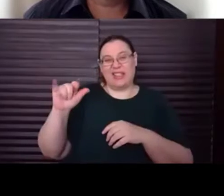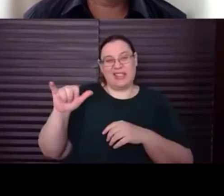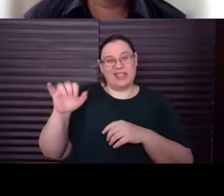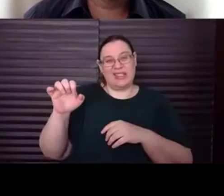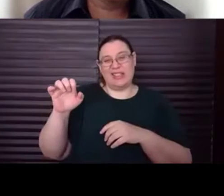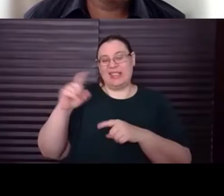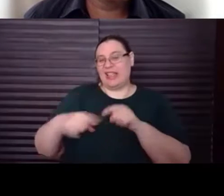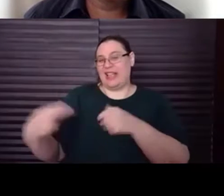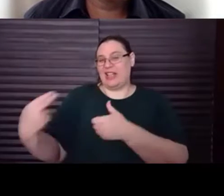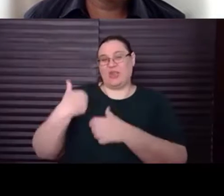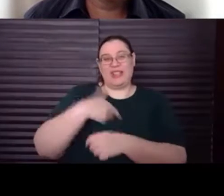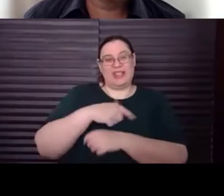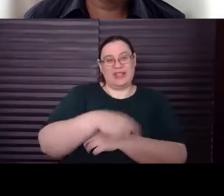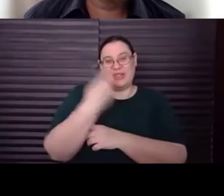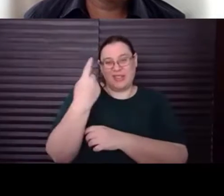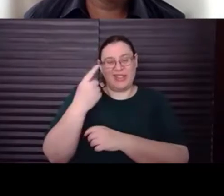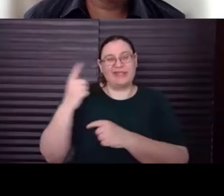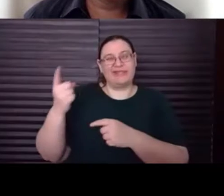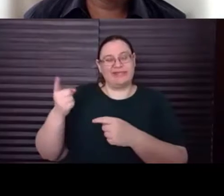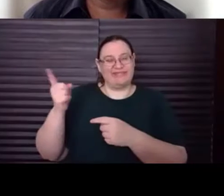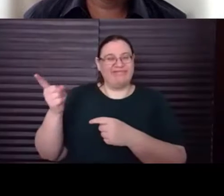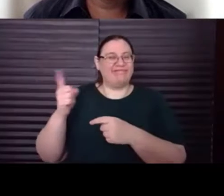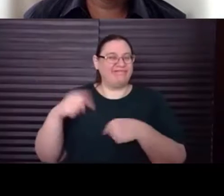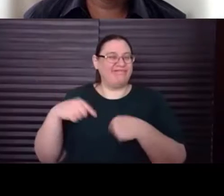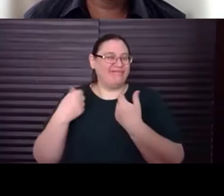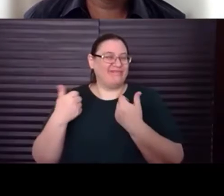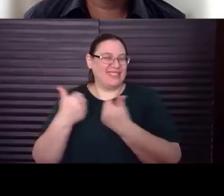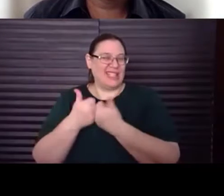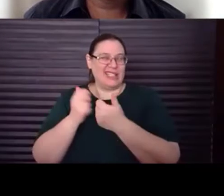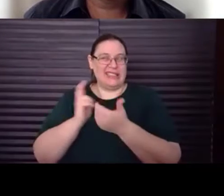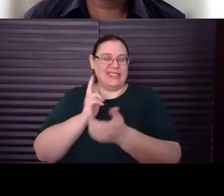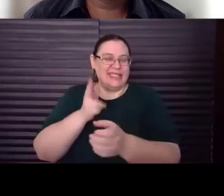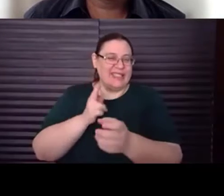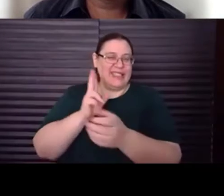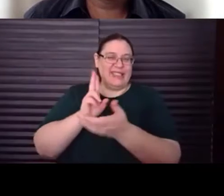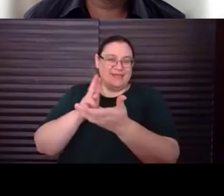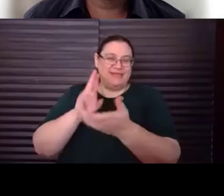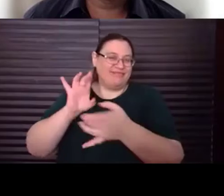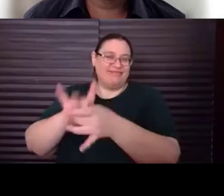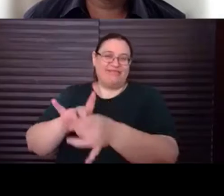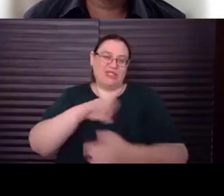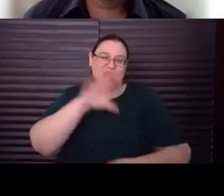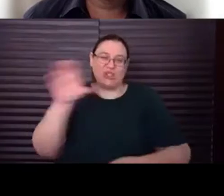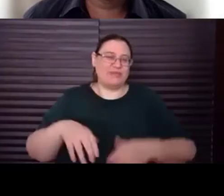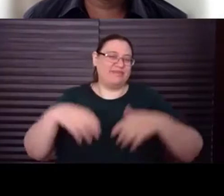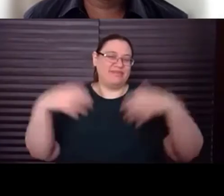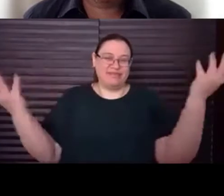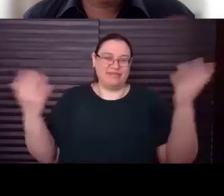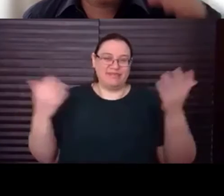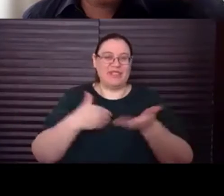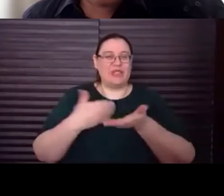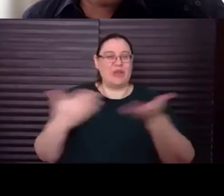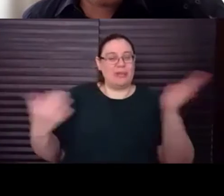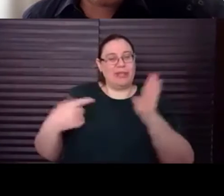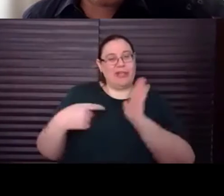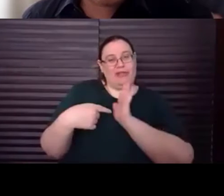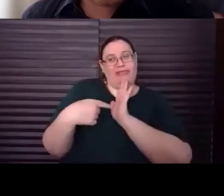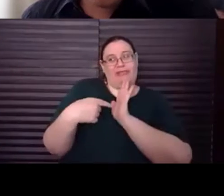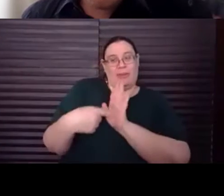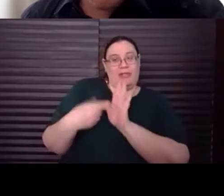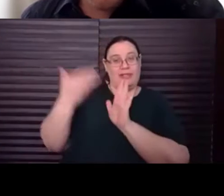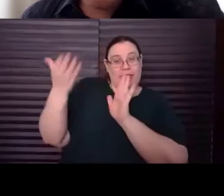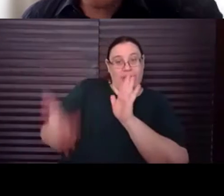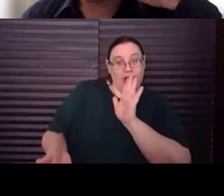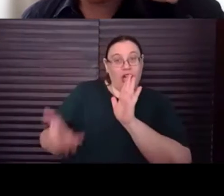to join us today because she's been having some challenges signing on, but I am here in her place